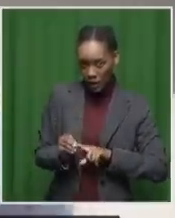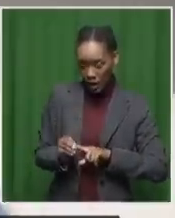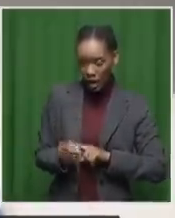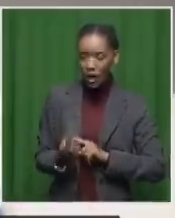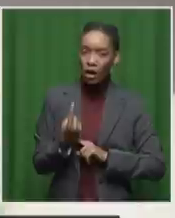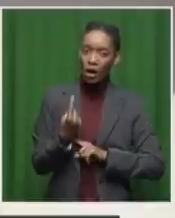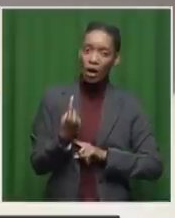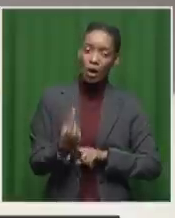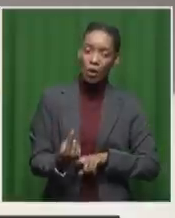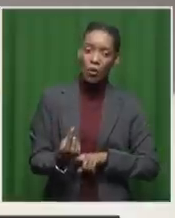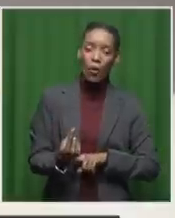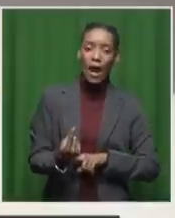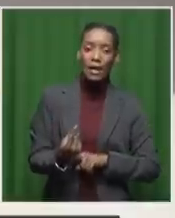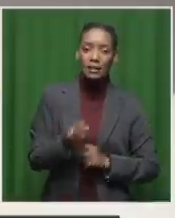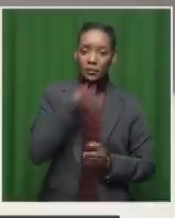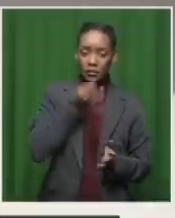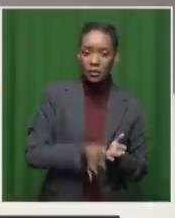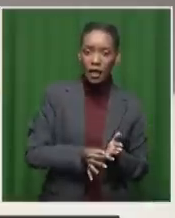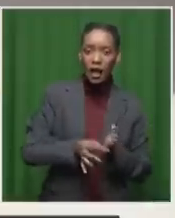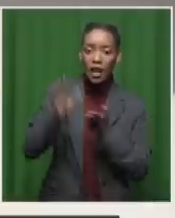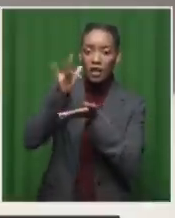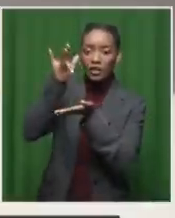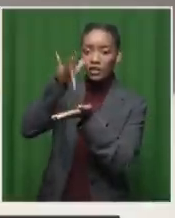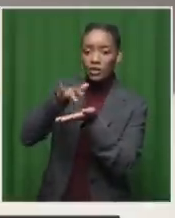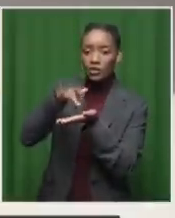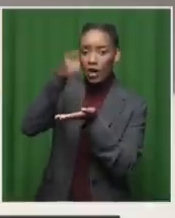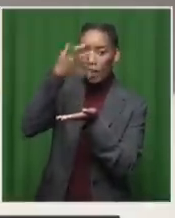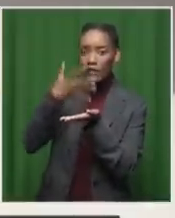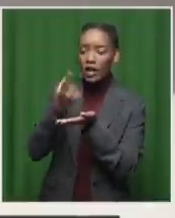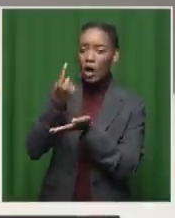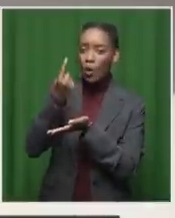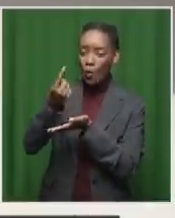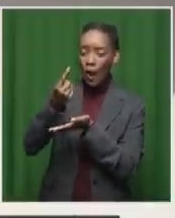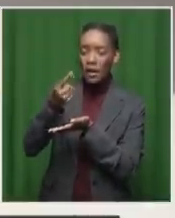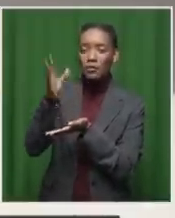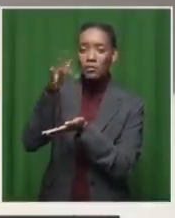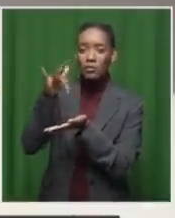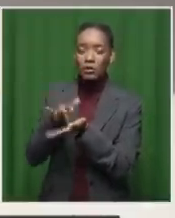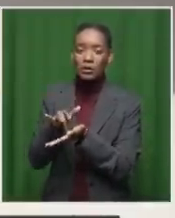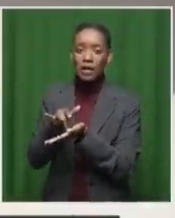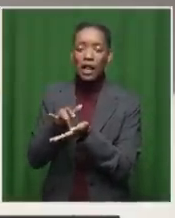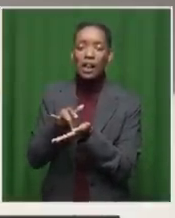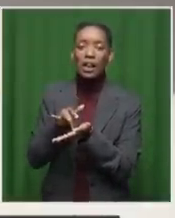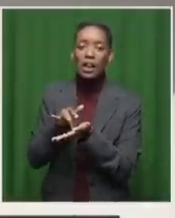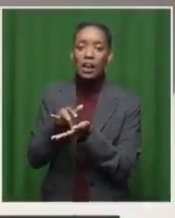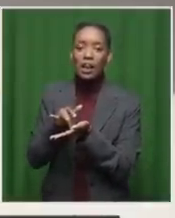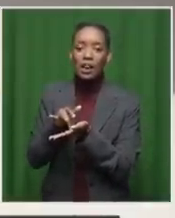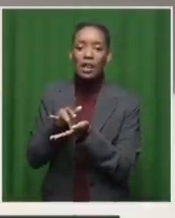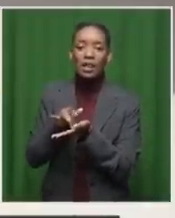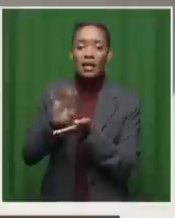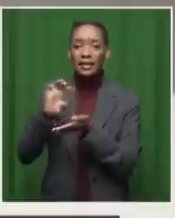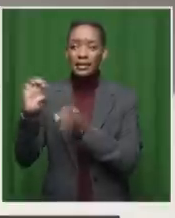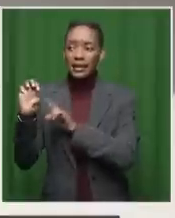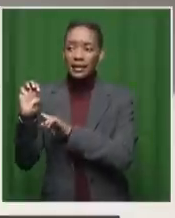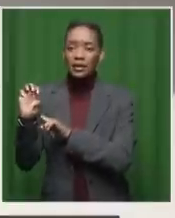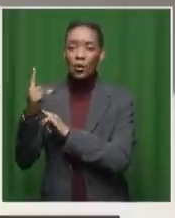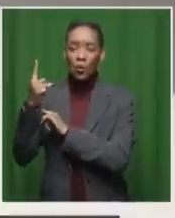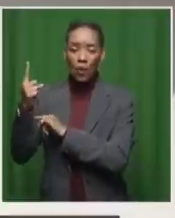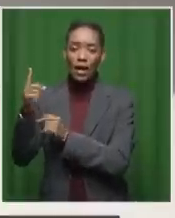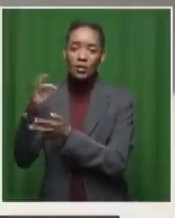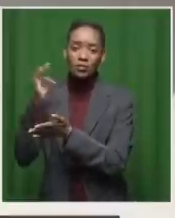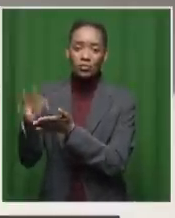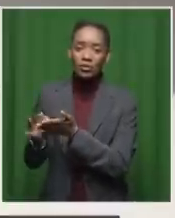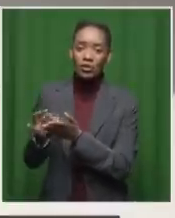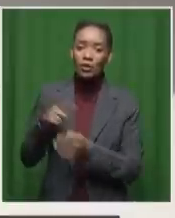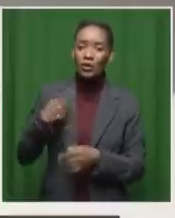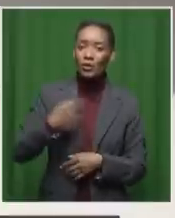the Central Africa to come with one proposal, the Eastern Africa. You know, when we have this approach, then we know that we are moving. You're not for the first